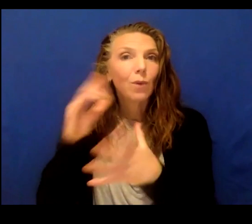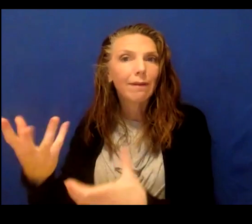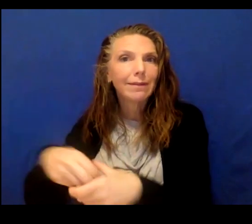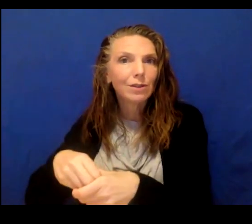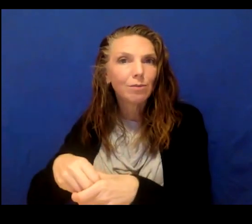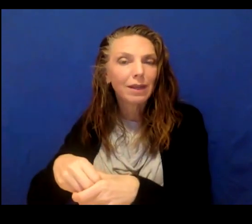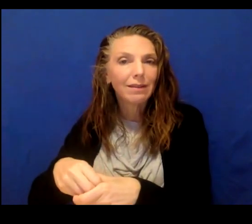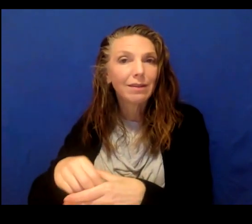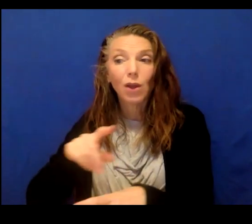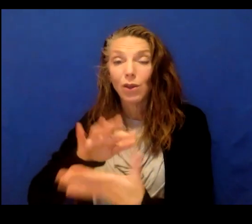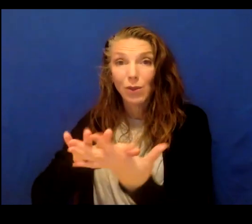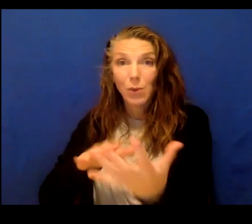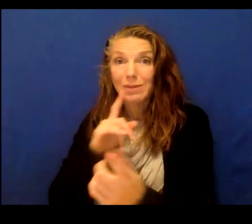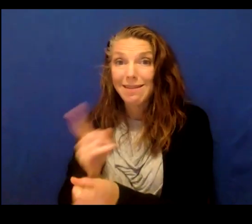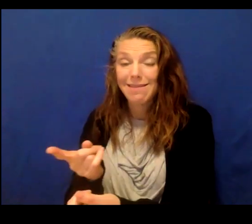many of those answers